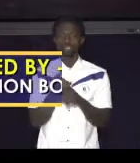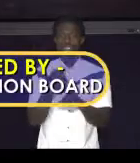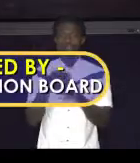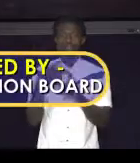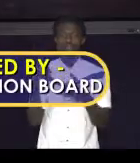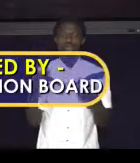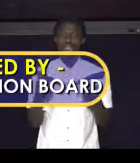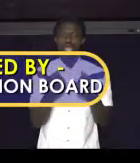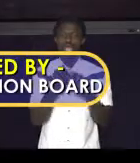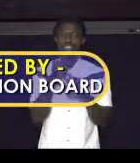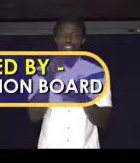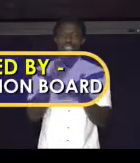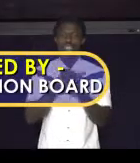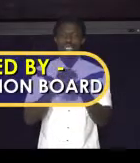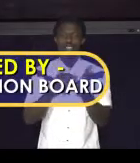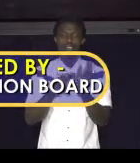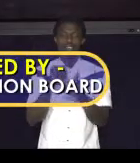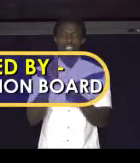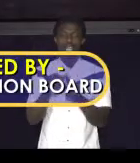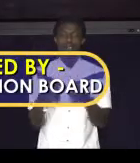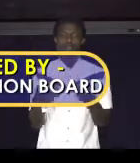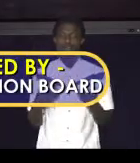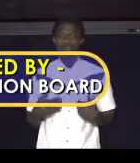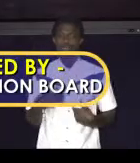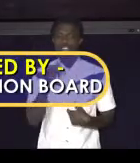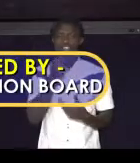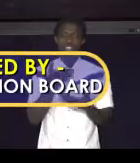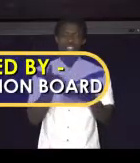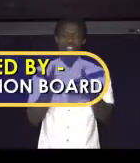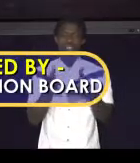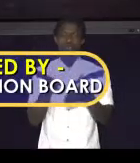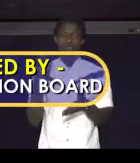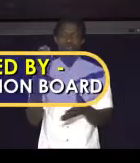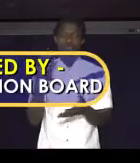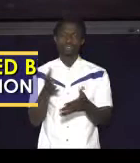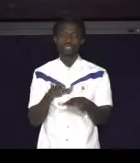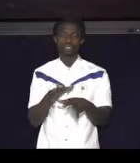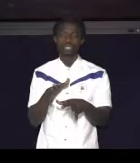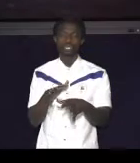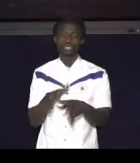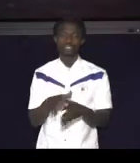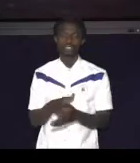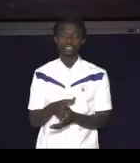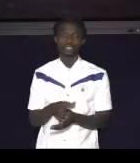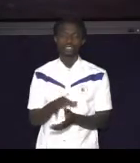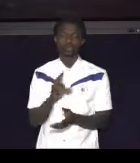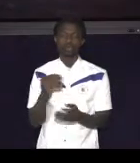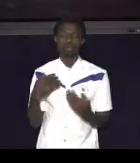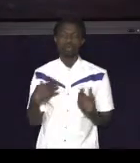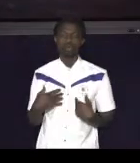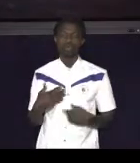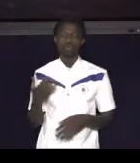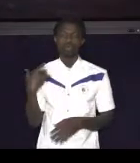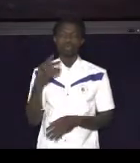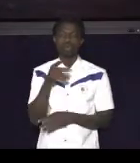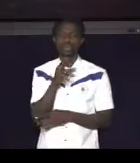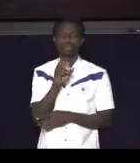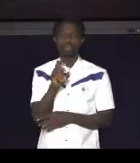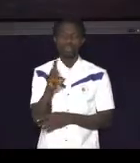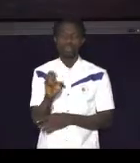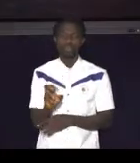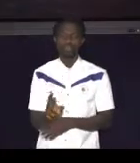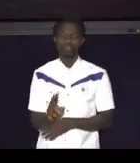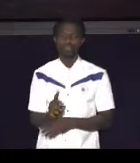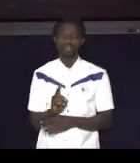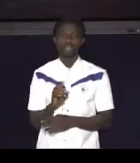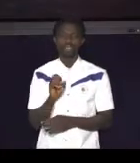means everybody is dead. Everybody died. Nobody was